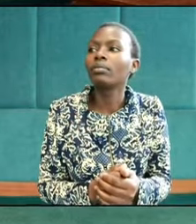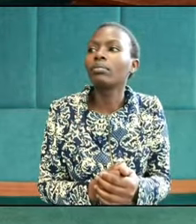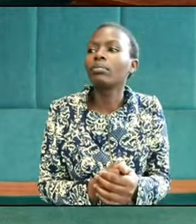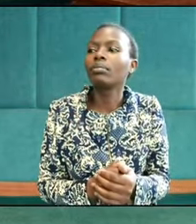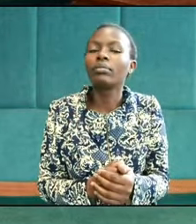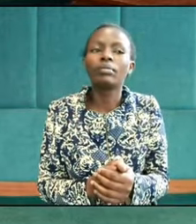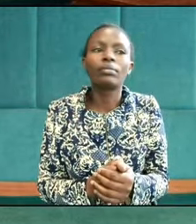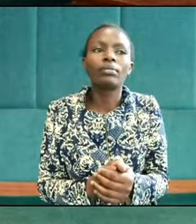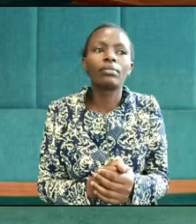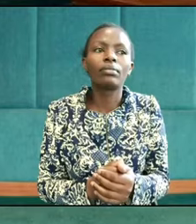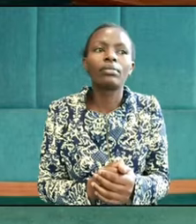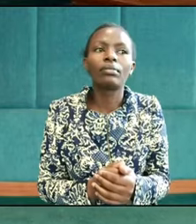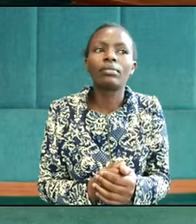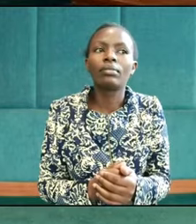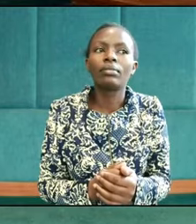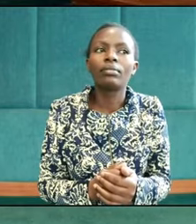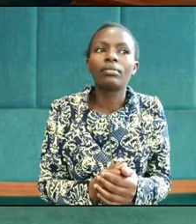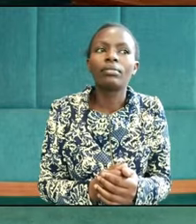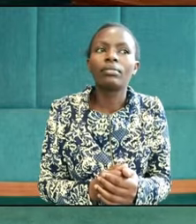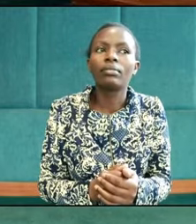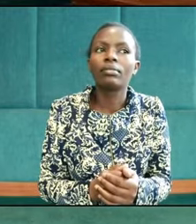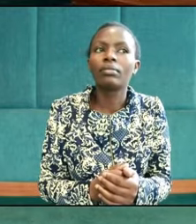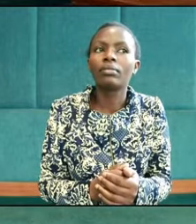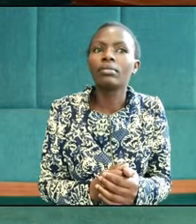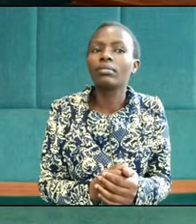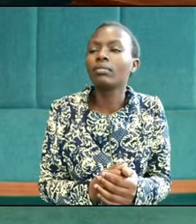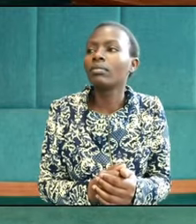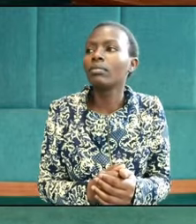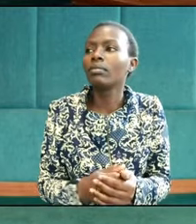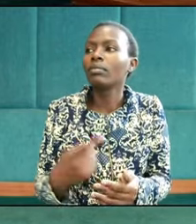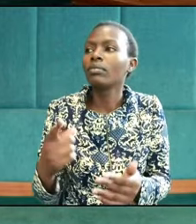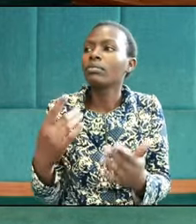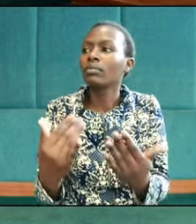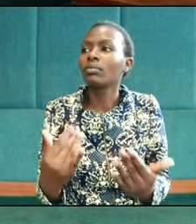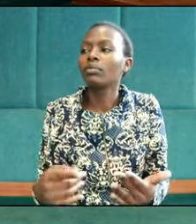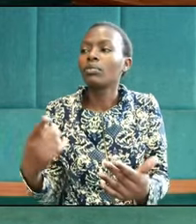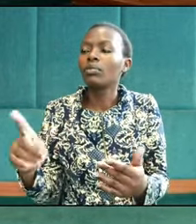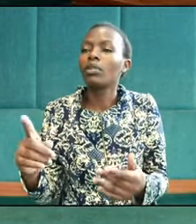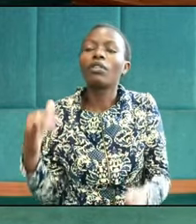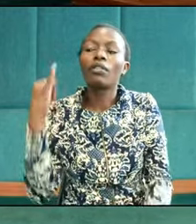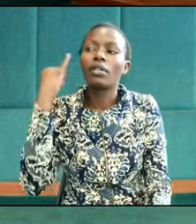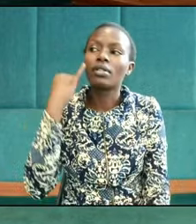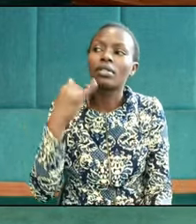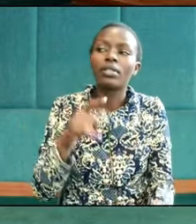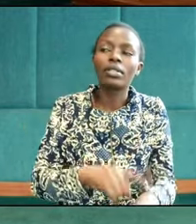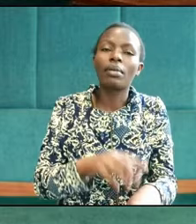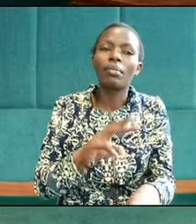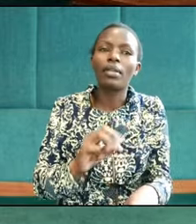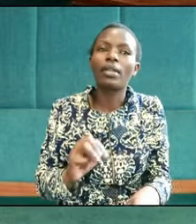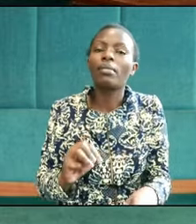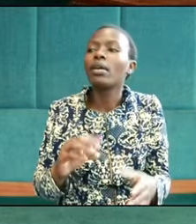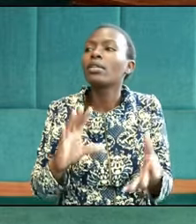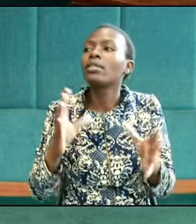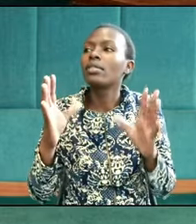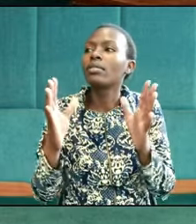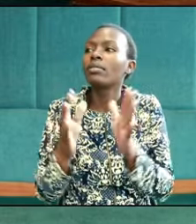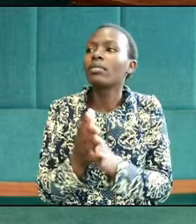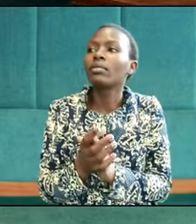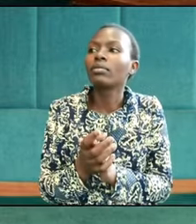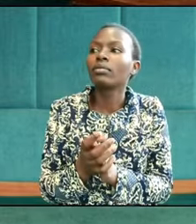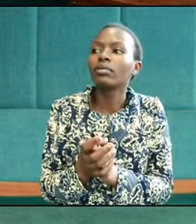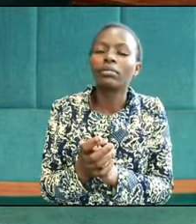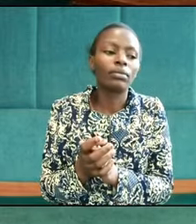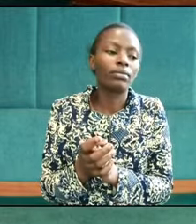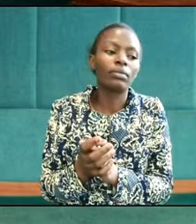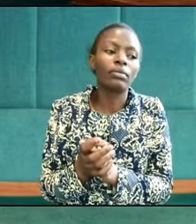go back in time to the very first time when the children of Israel were celebrating the Passover. Okay, Andy, ready to jump back